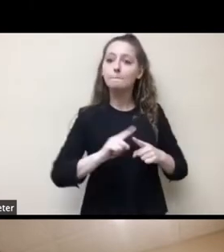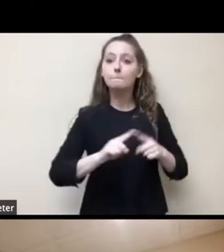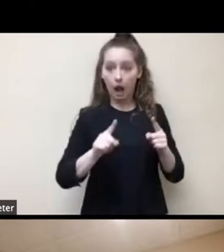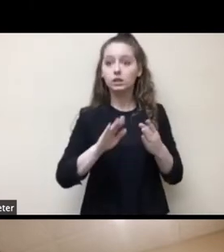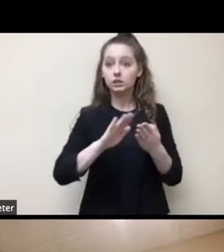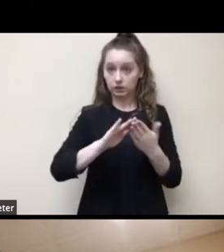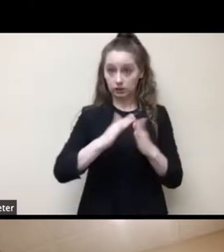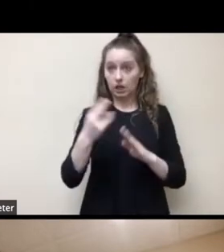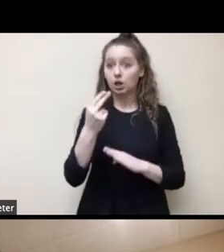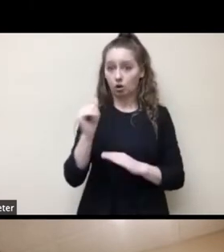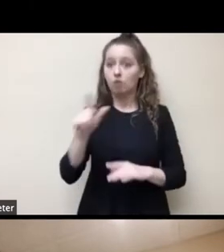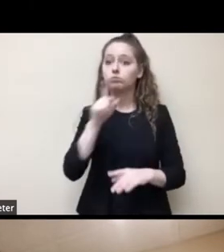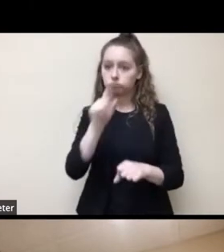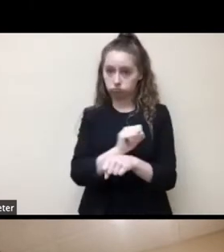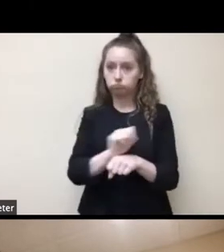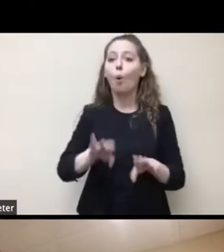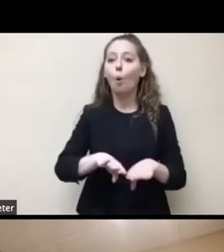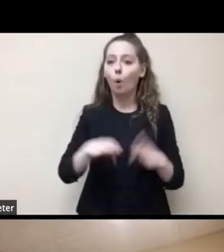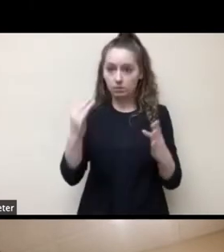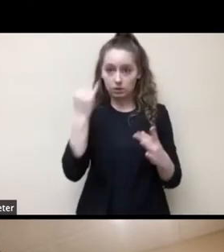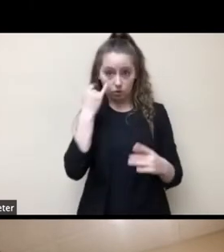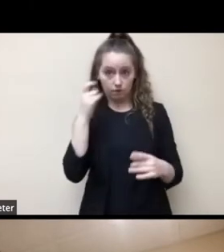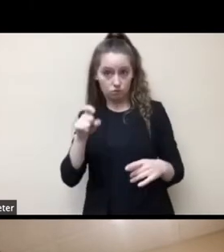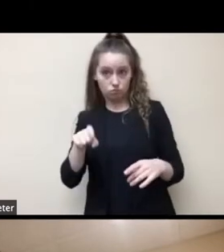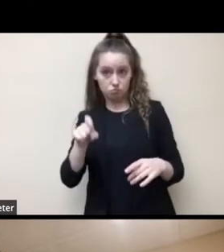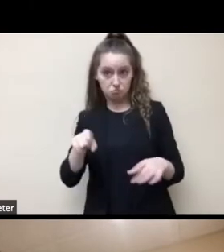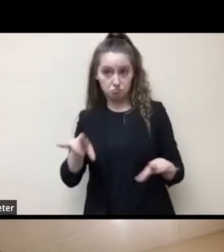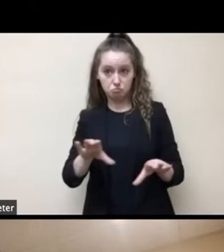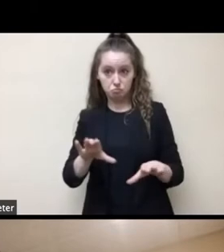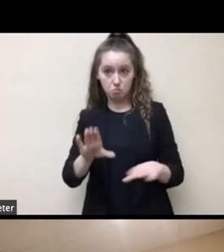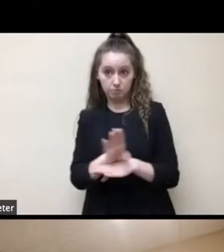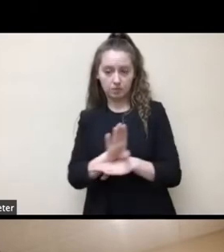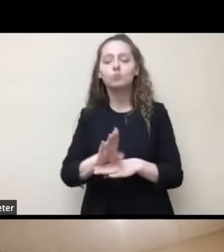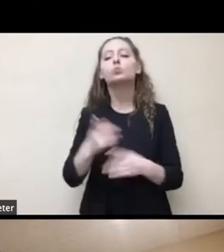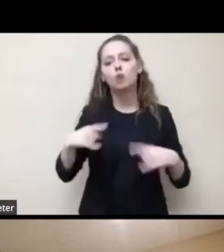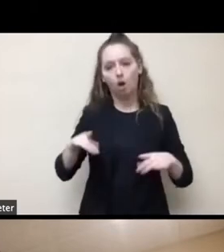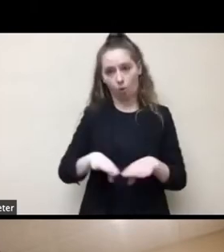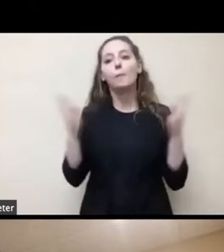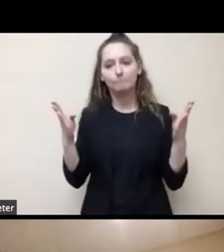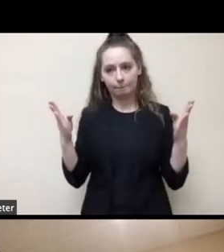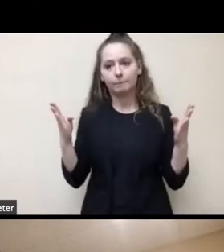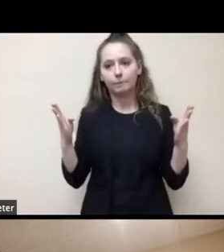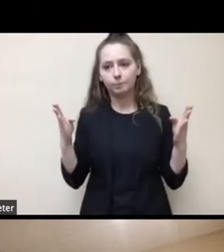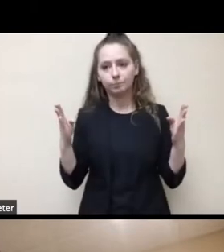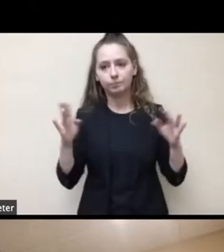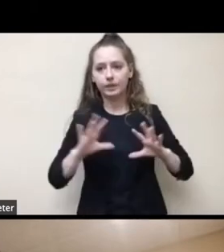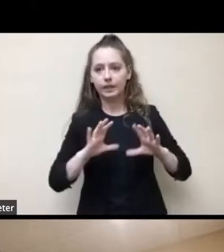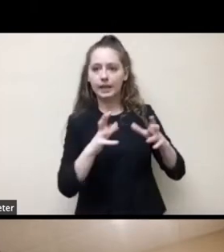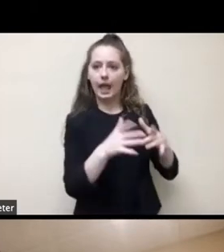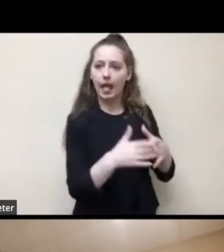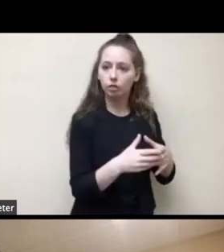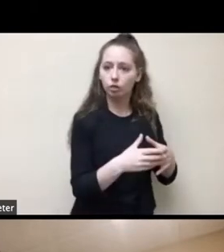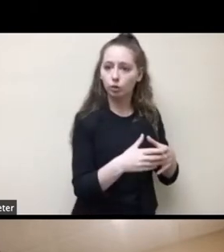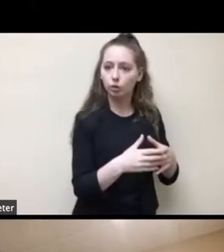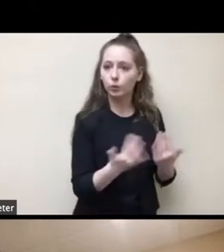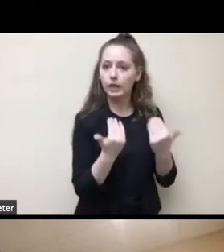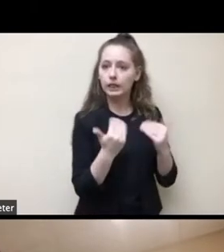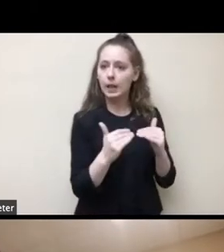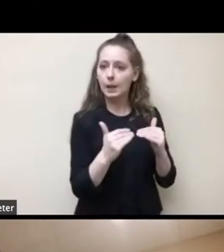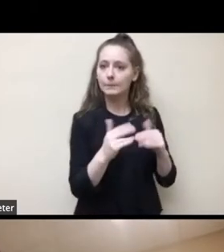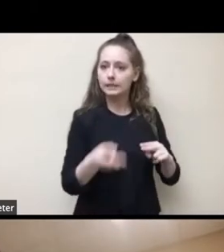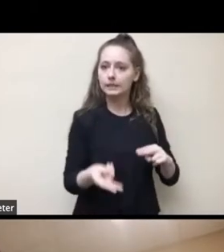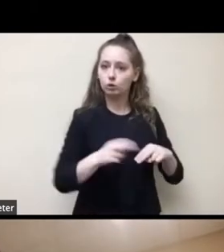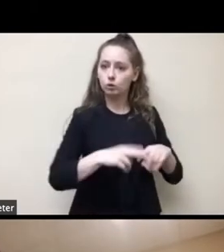need to do business, we are open for business. The gathering limits increased in stage two from 10 to